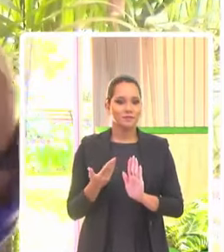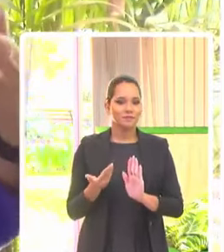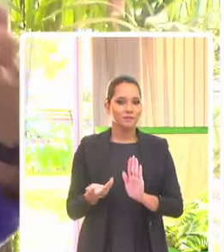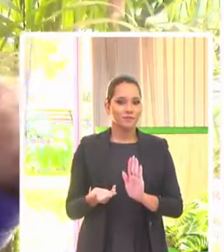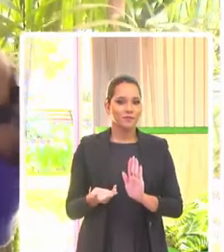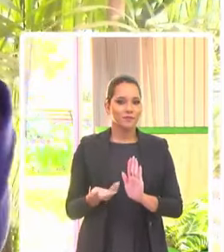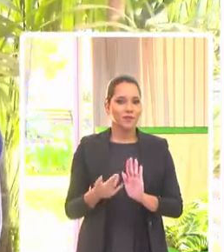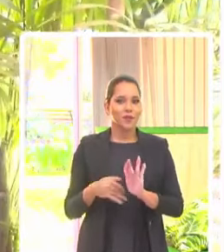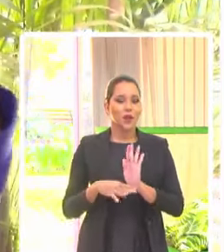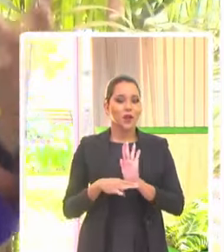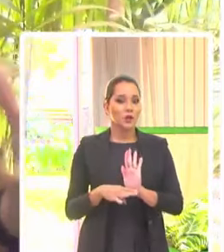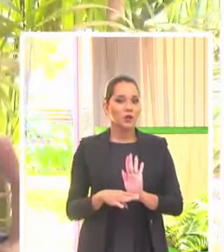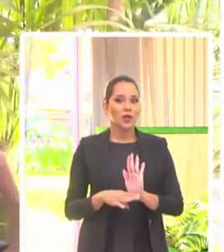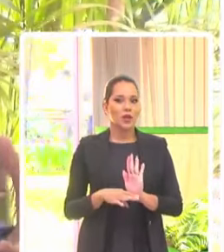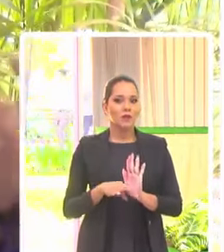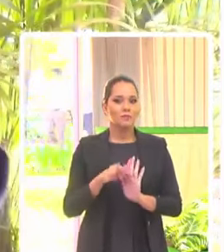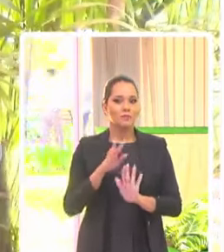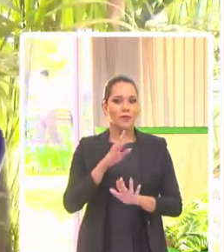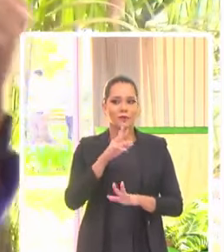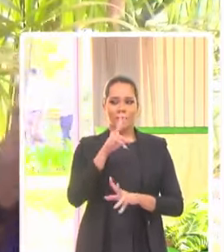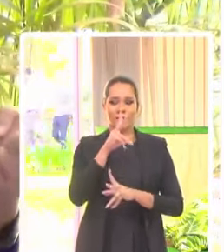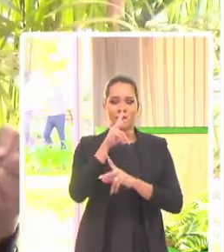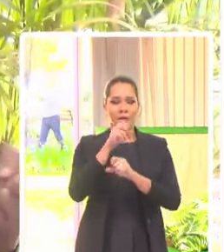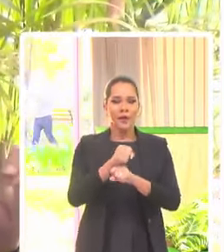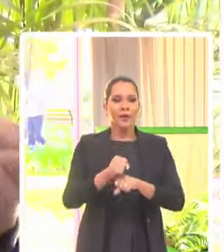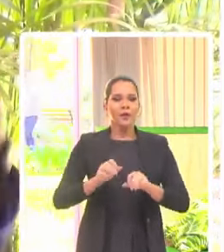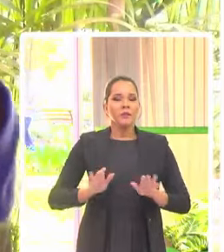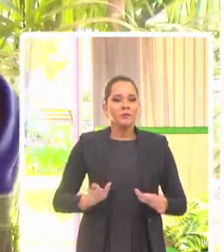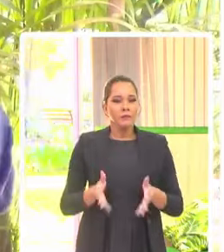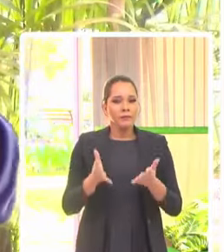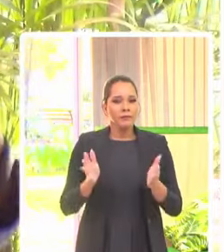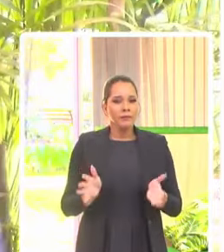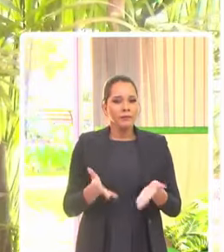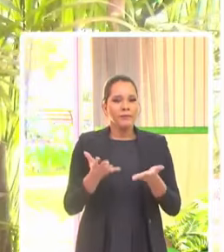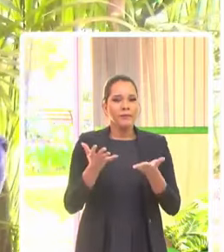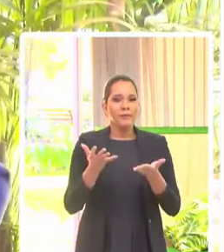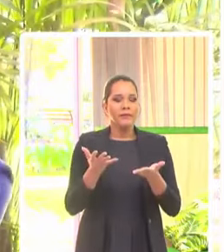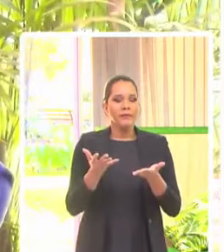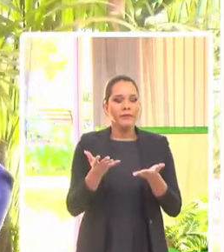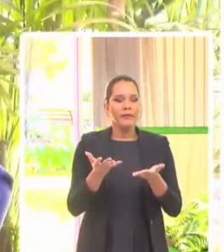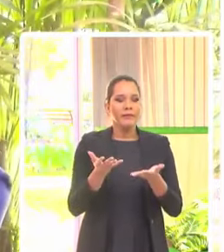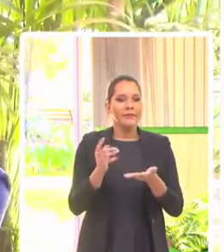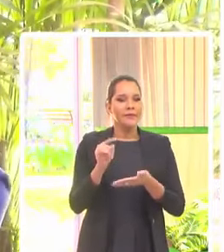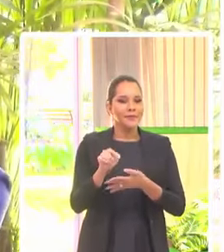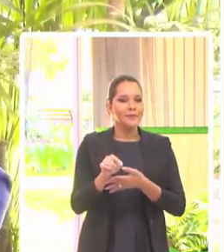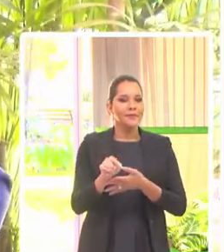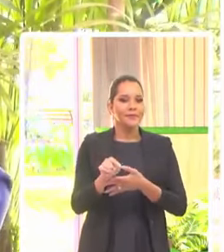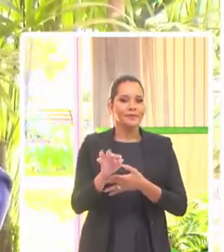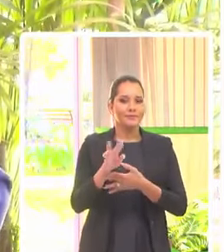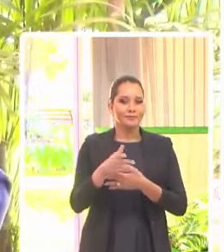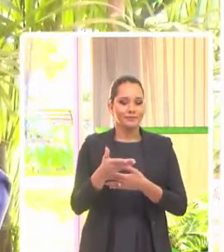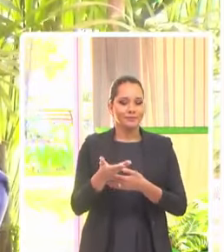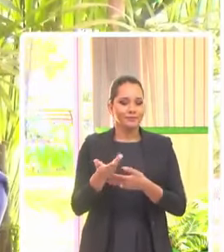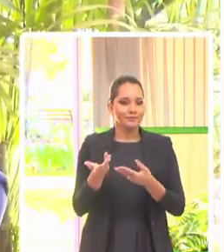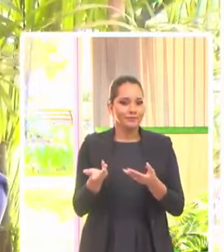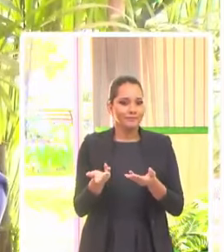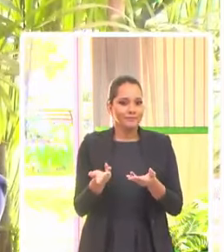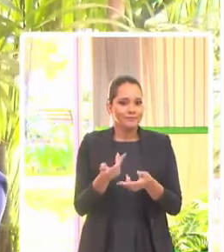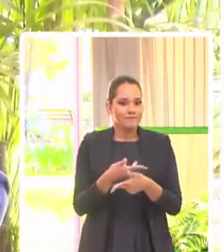strengthen or to promote these type of initiatives?